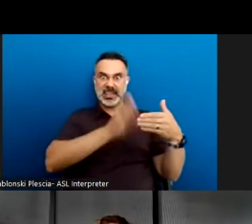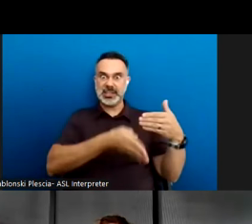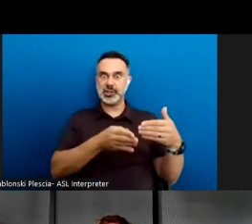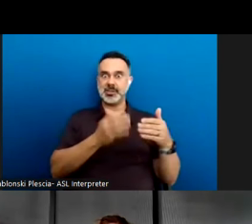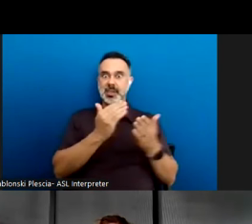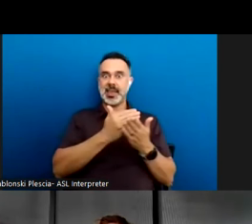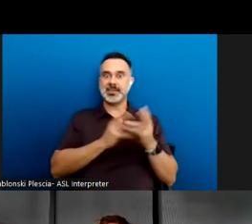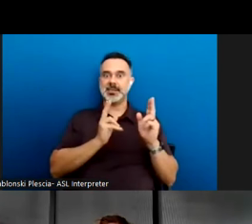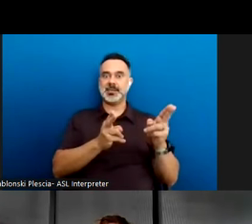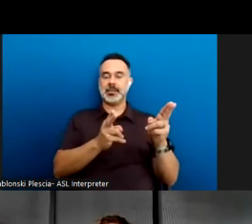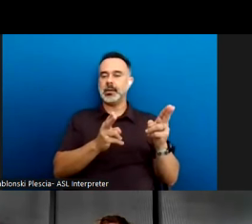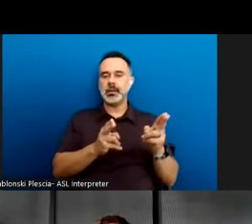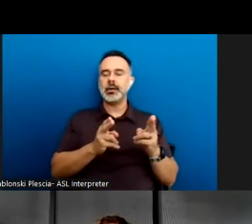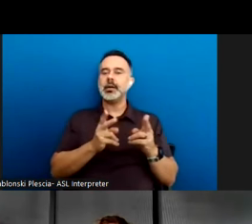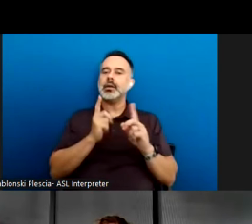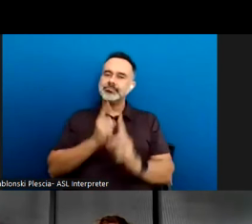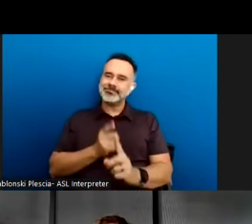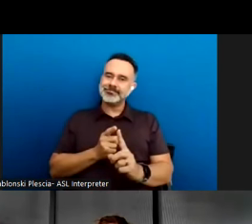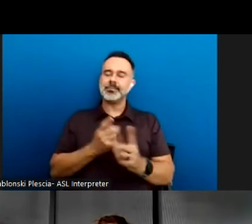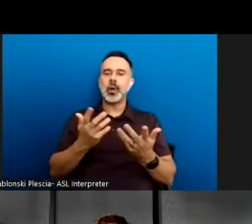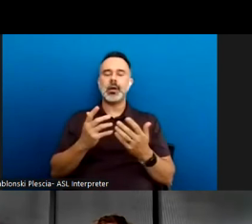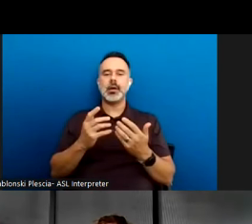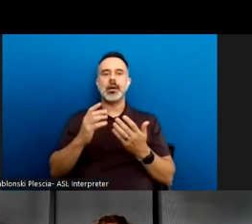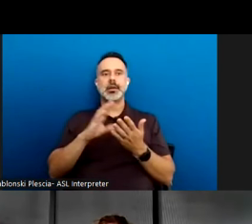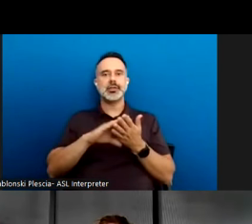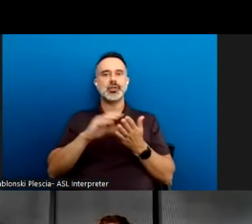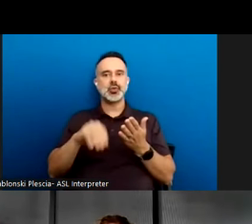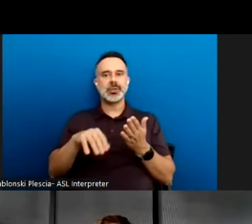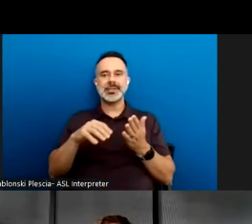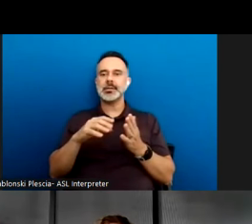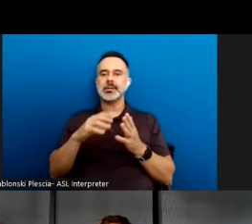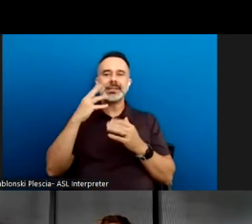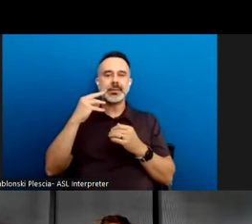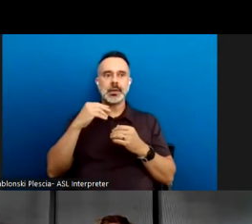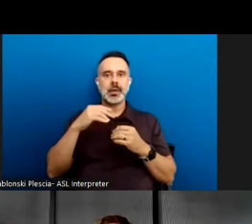that the student gets some discovery and has the best